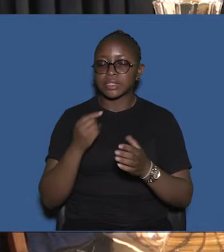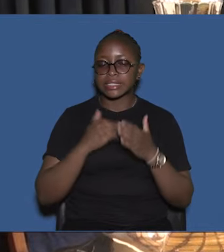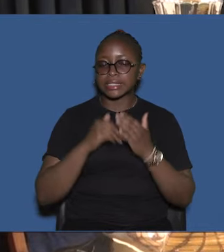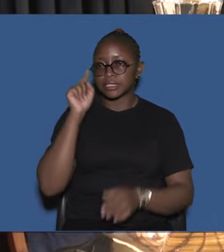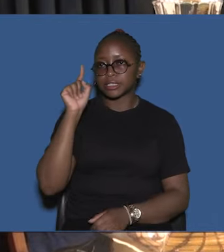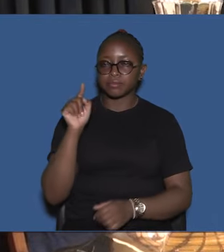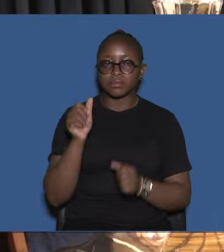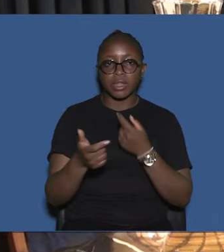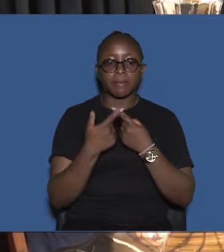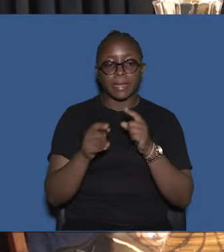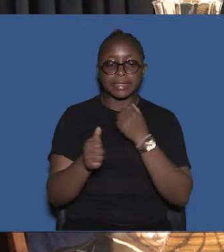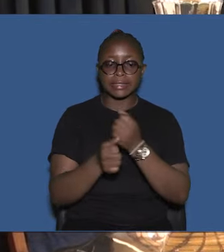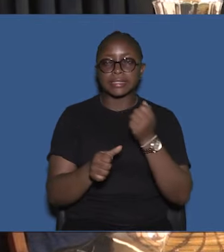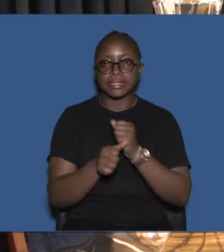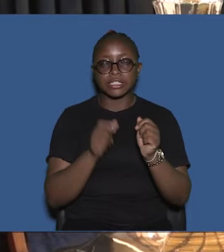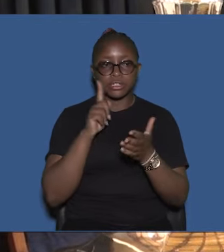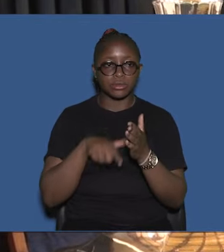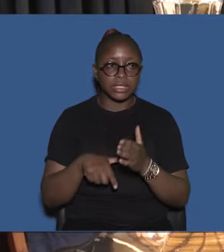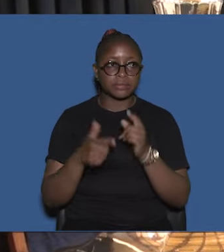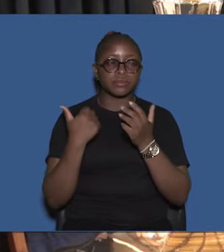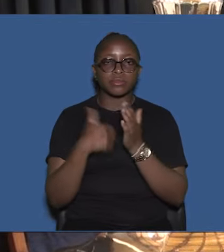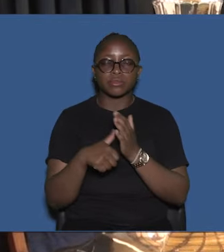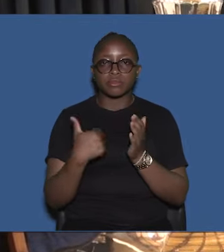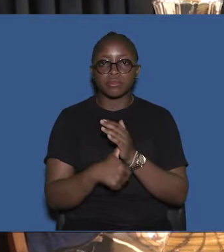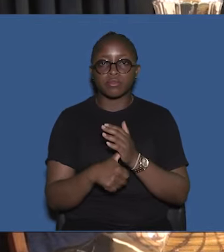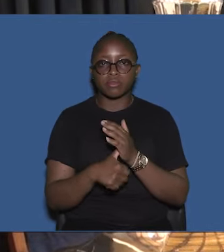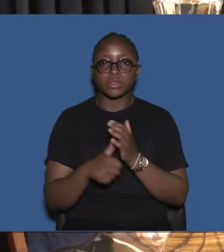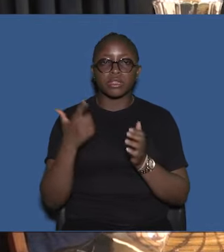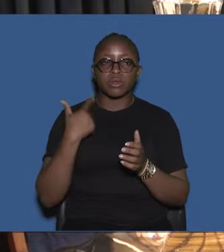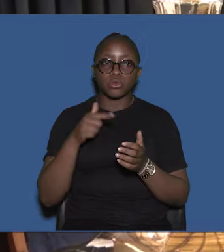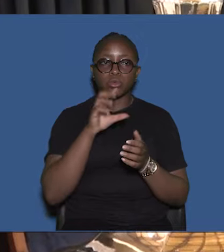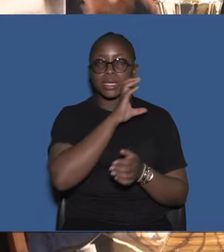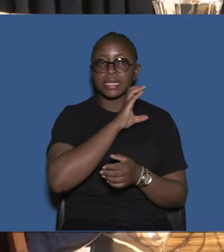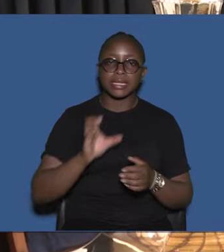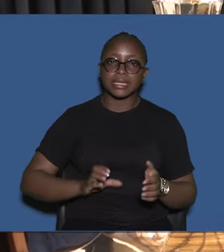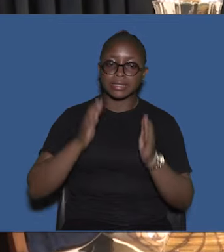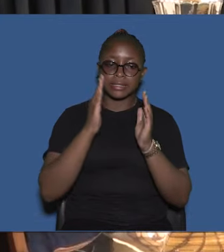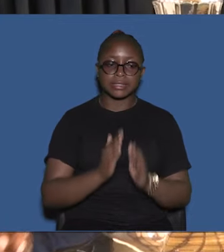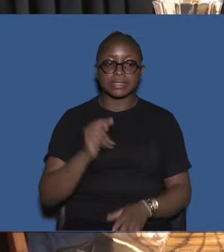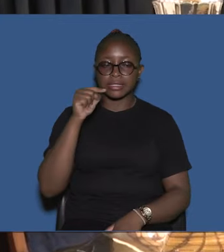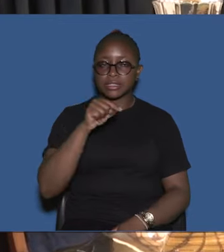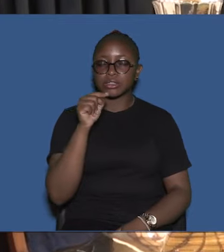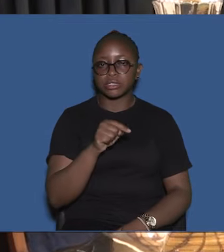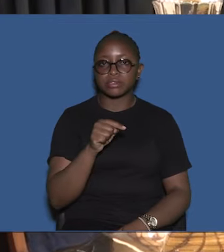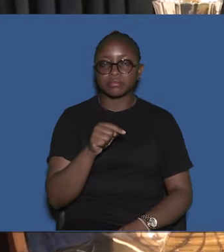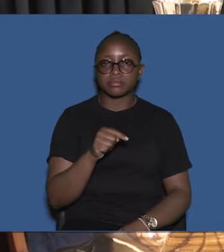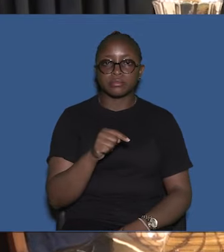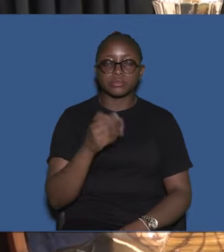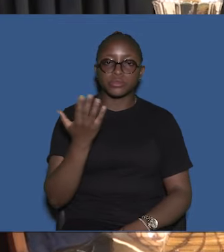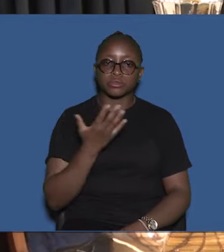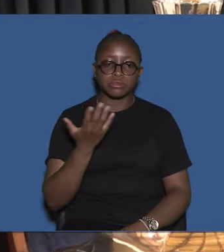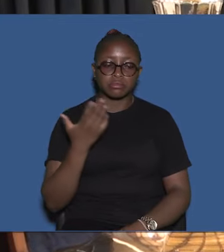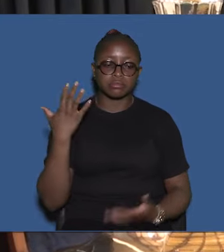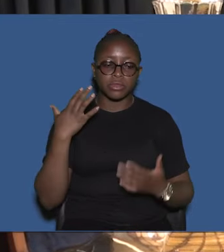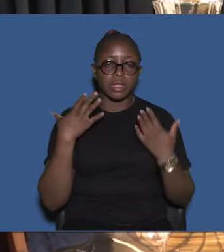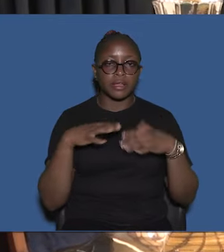been the problem of we of Christians today and then was where people become